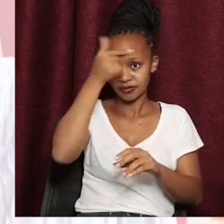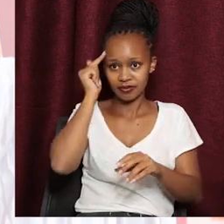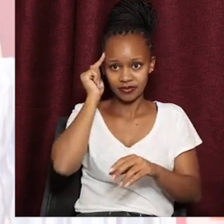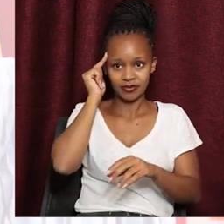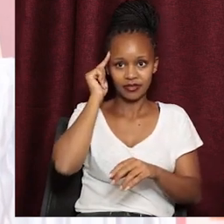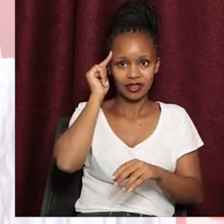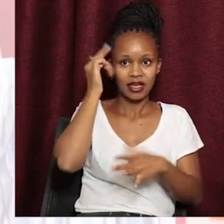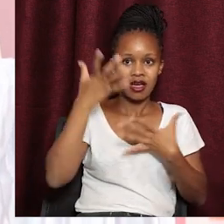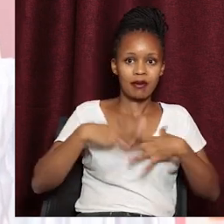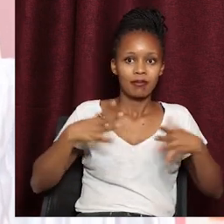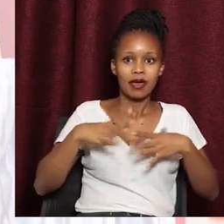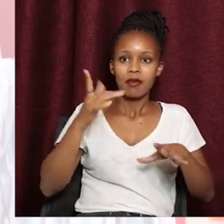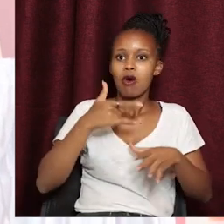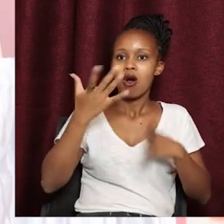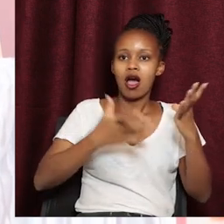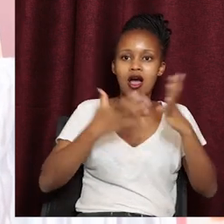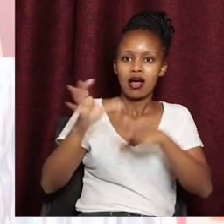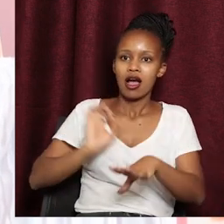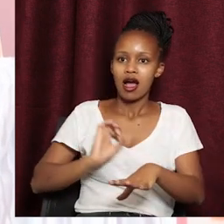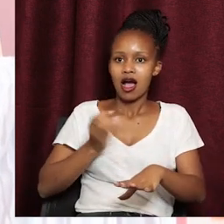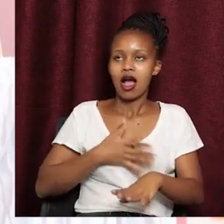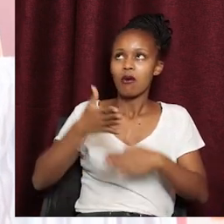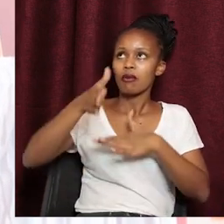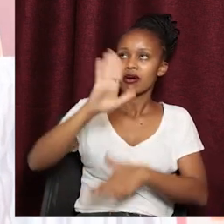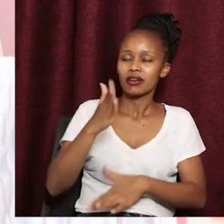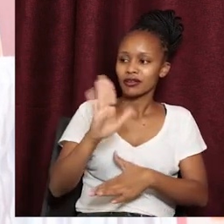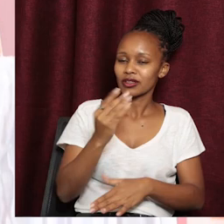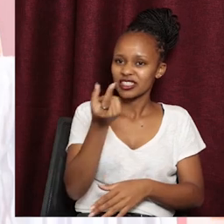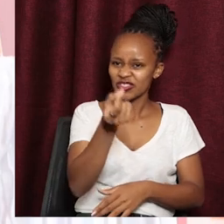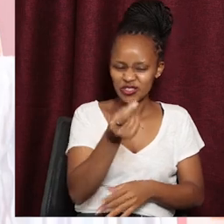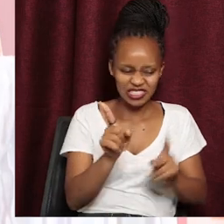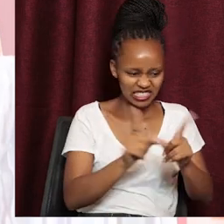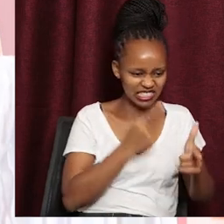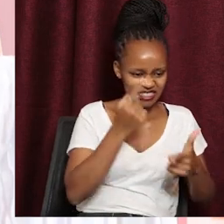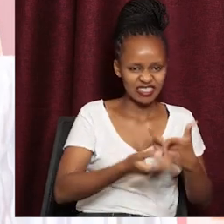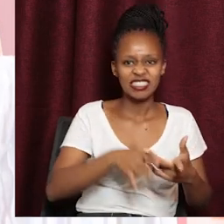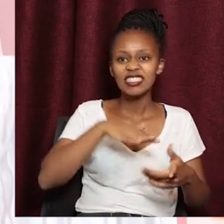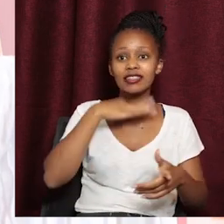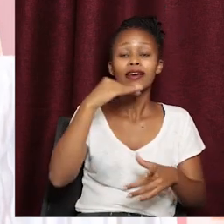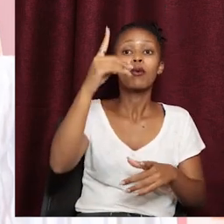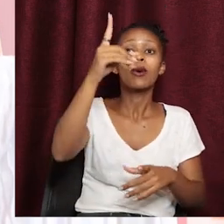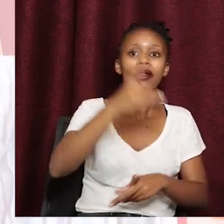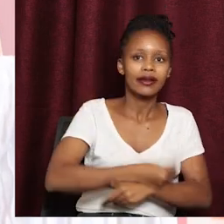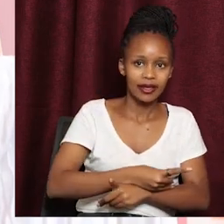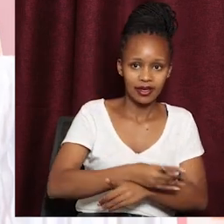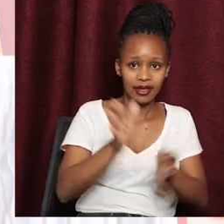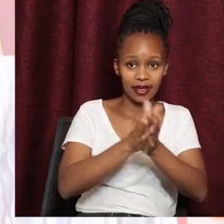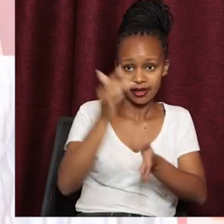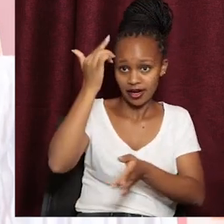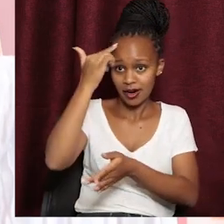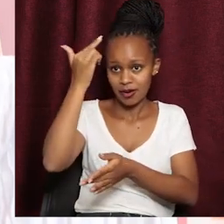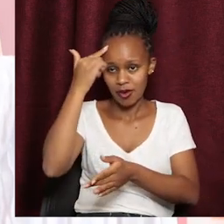Because the people we have taken as our small gods, they will die one day. I